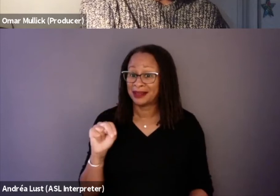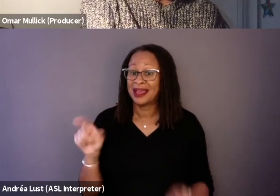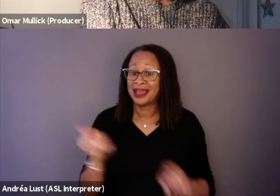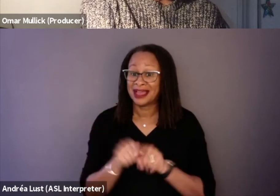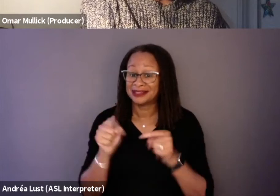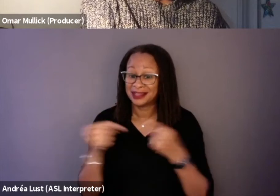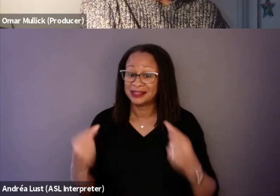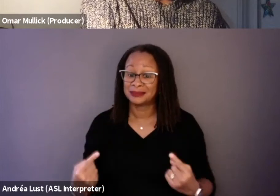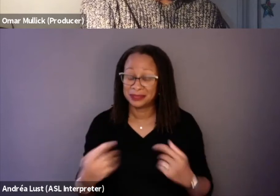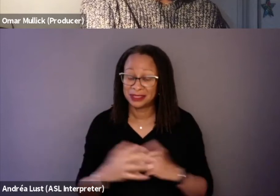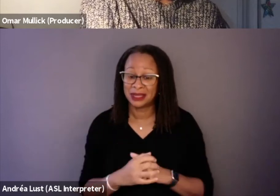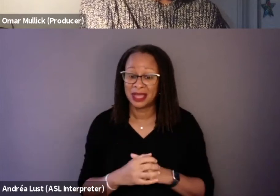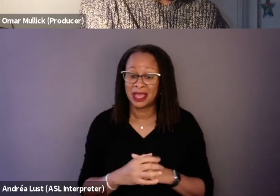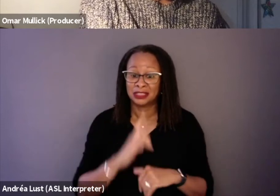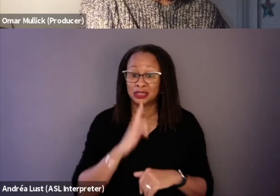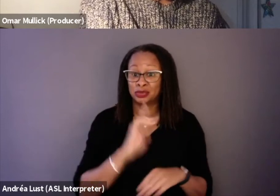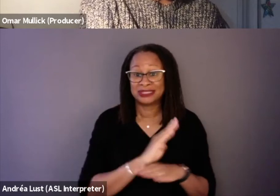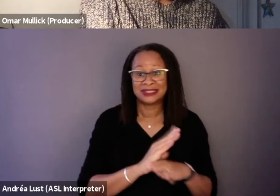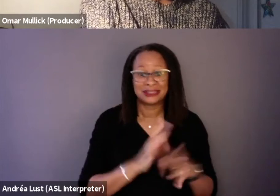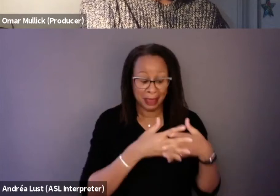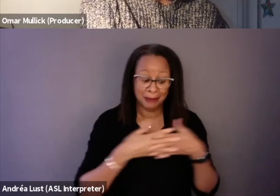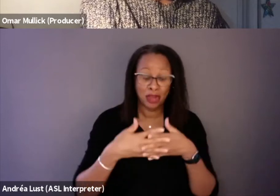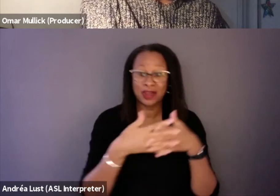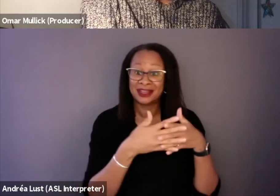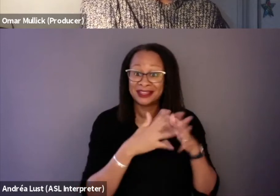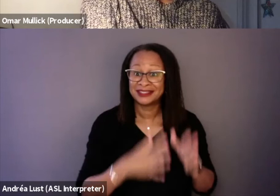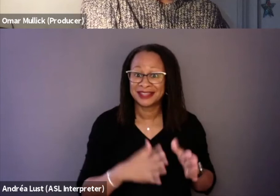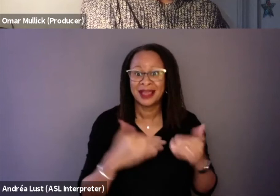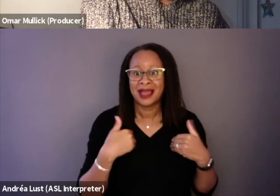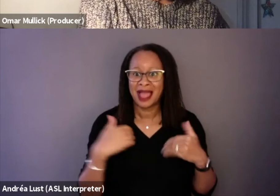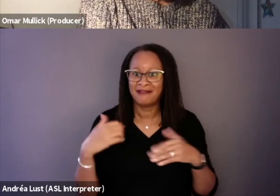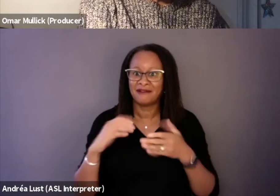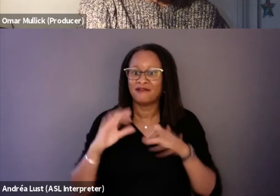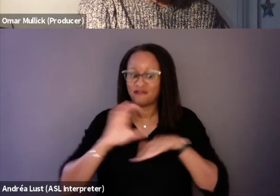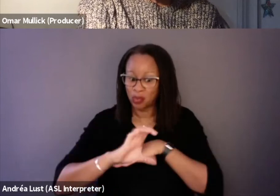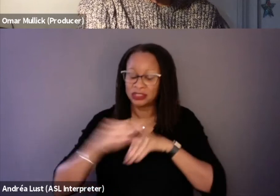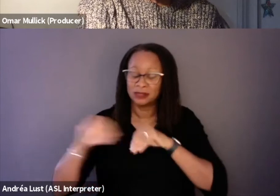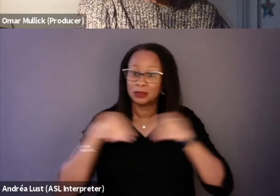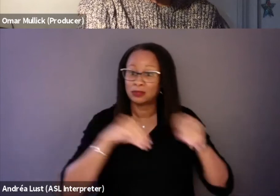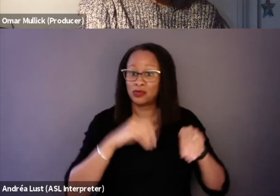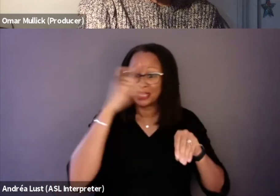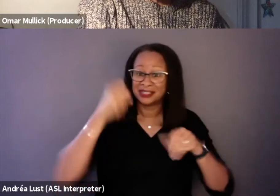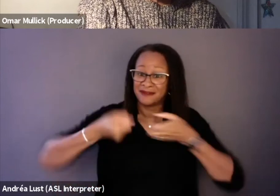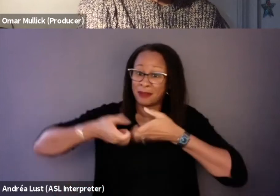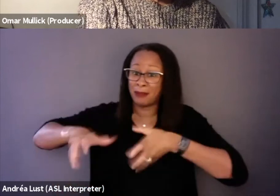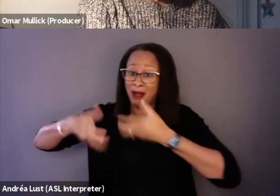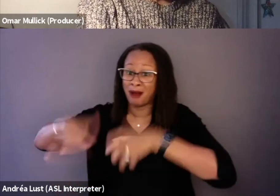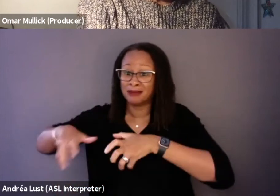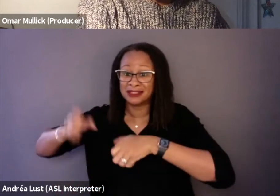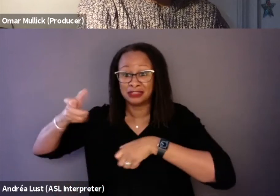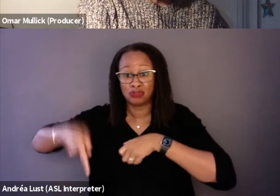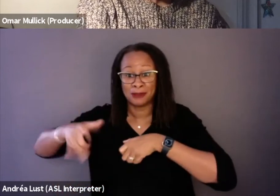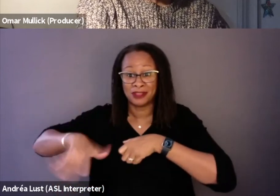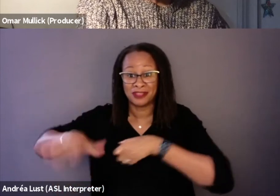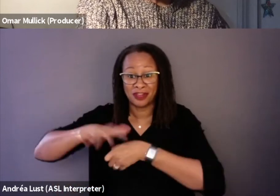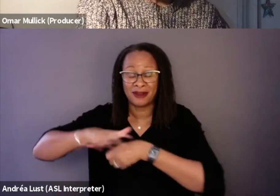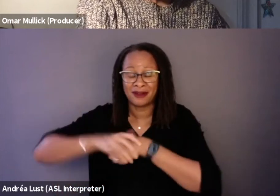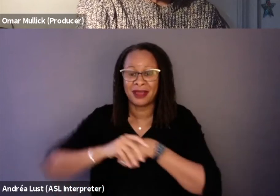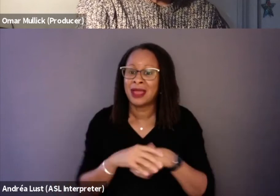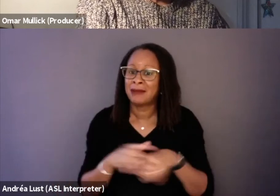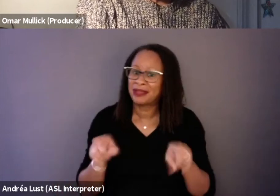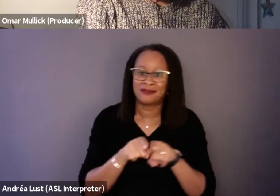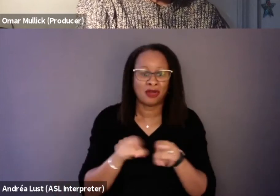like the Americans have displaced them by the bombing, but they're also at risk from the Taliban. And so it's like, it's just, there's